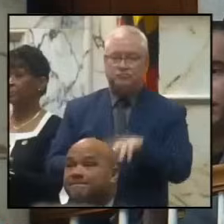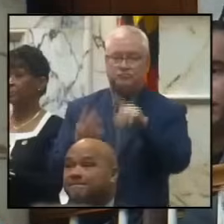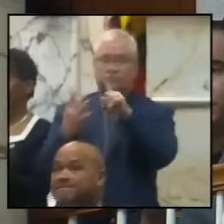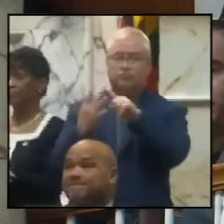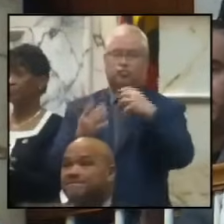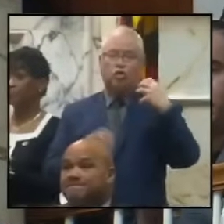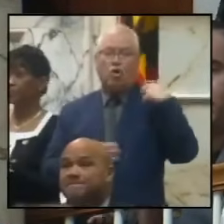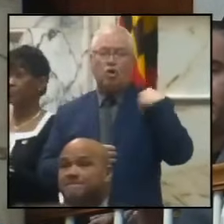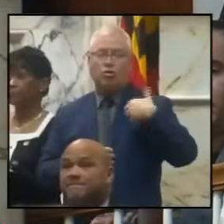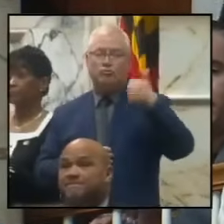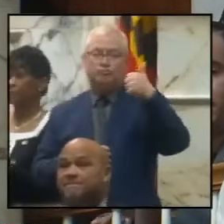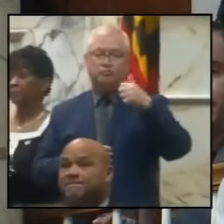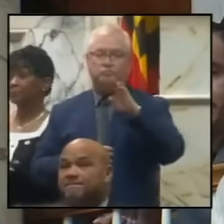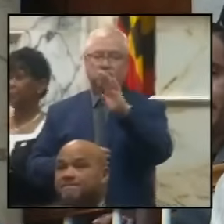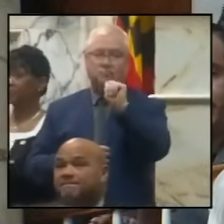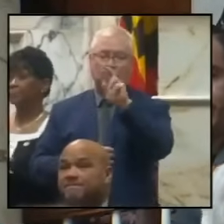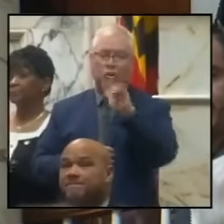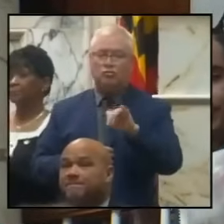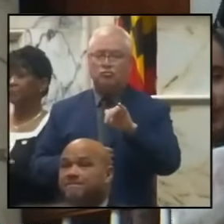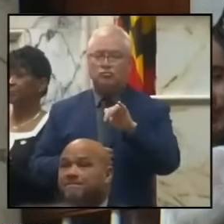Officer Gary Kurtz.